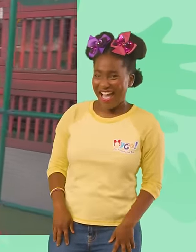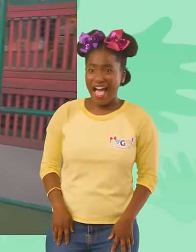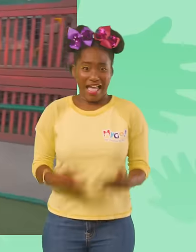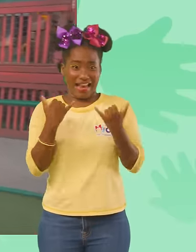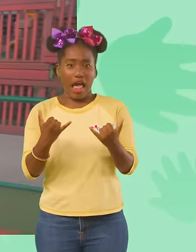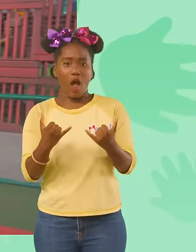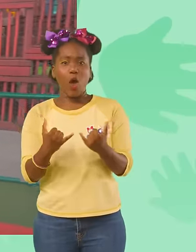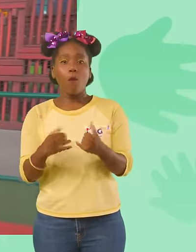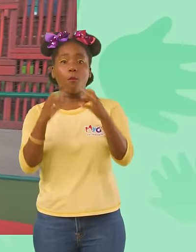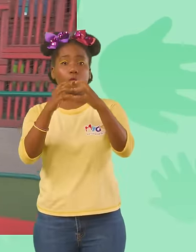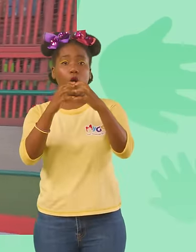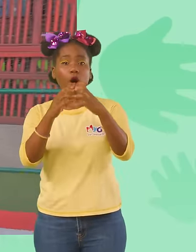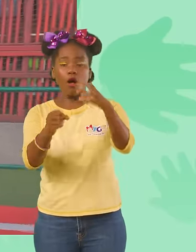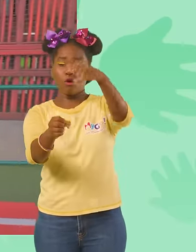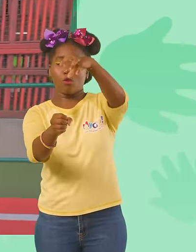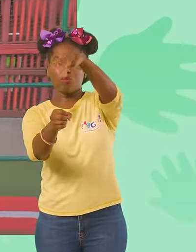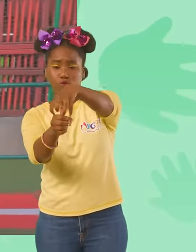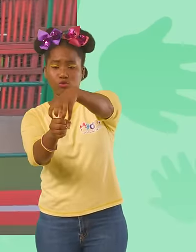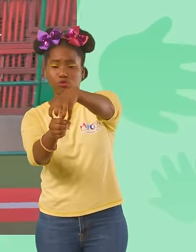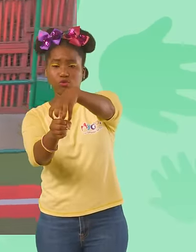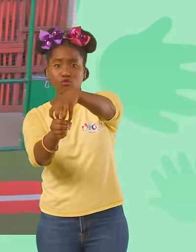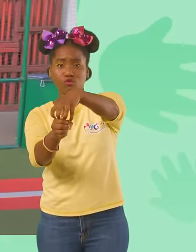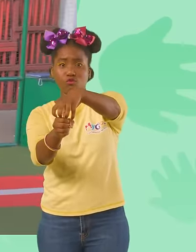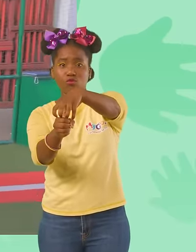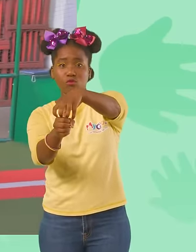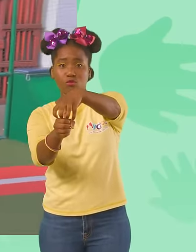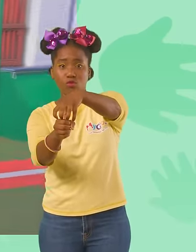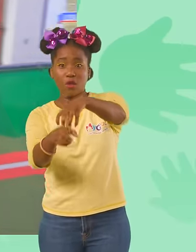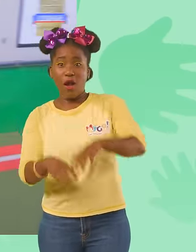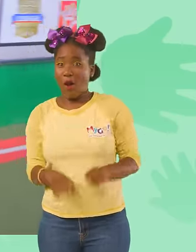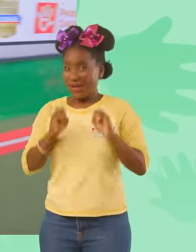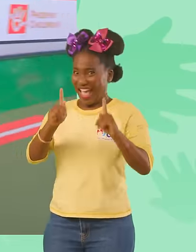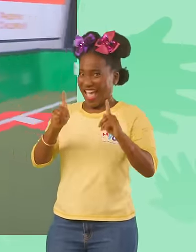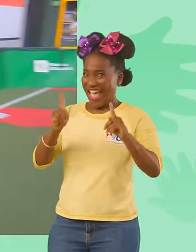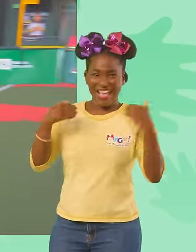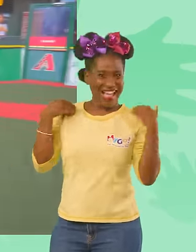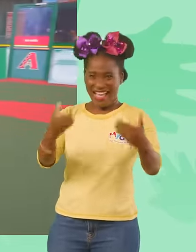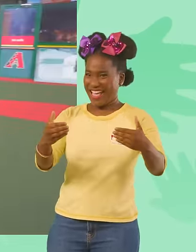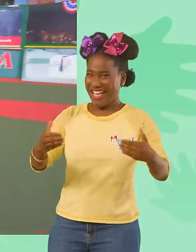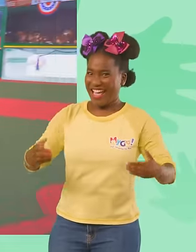ball on the tee. Okay. For you to hit. Okay, here we go.